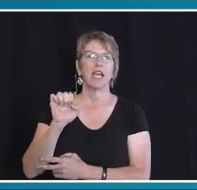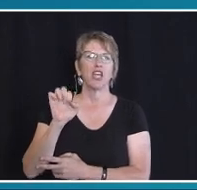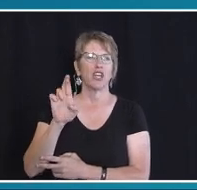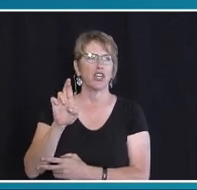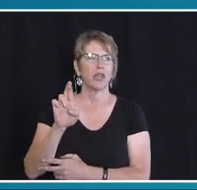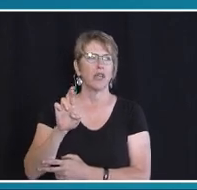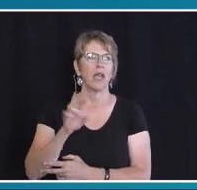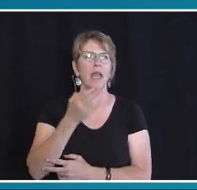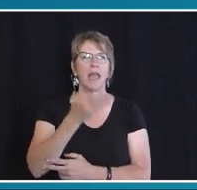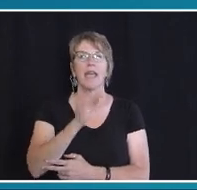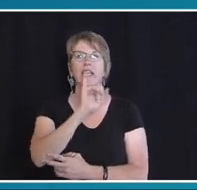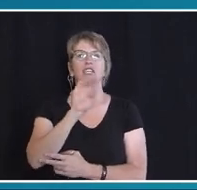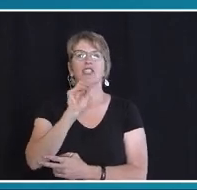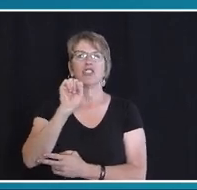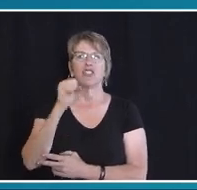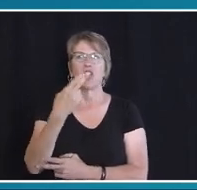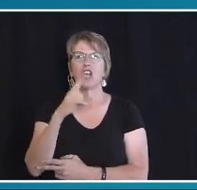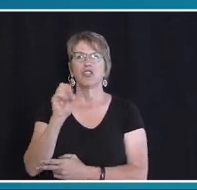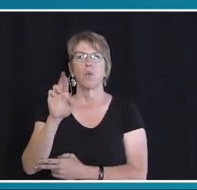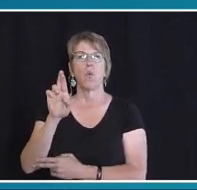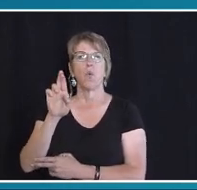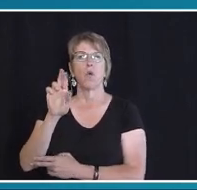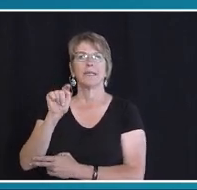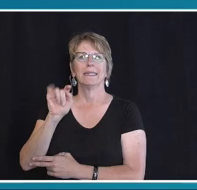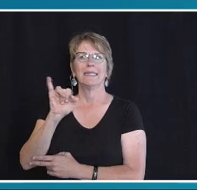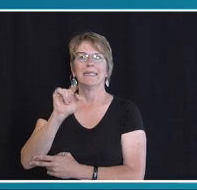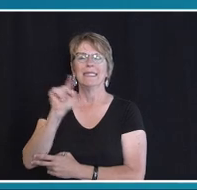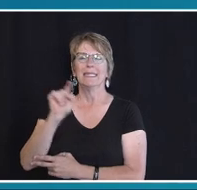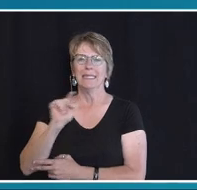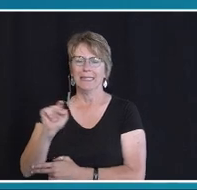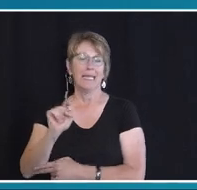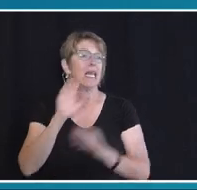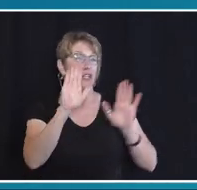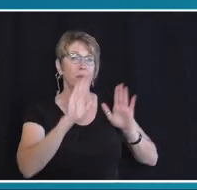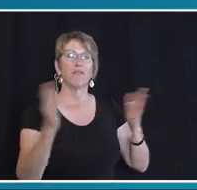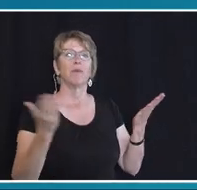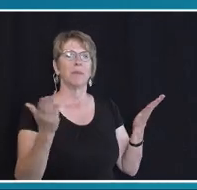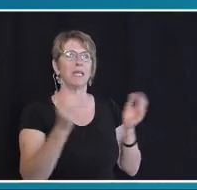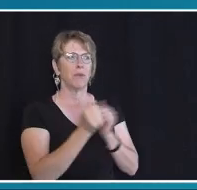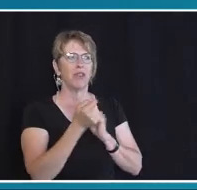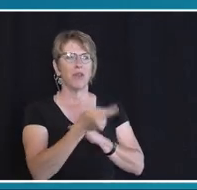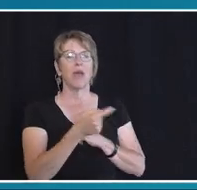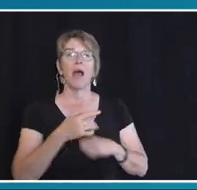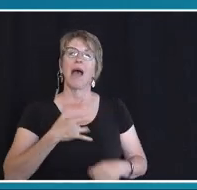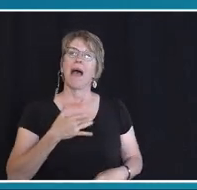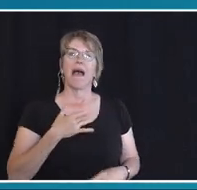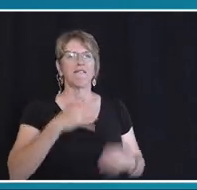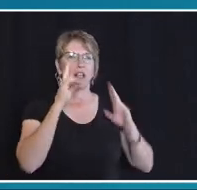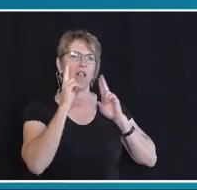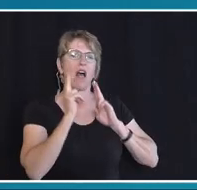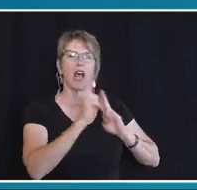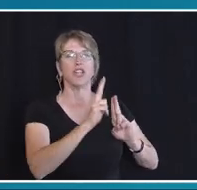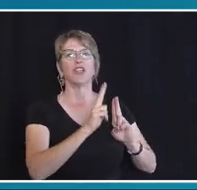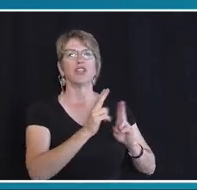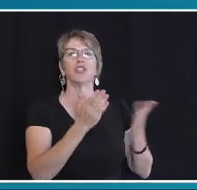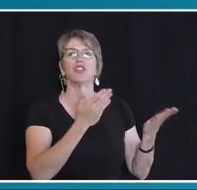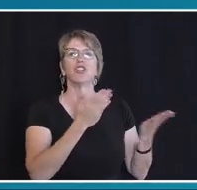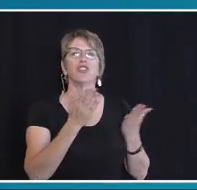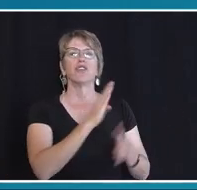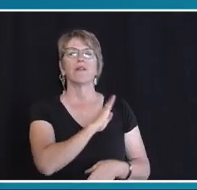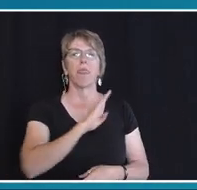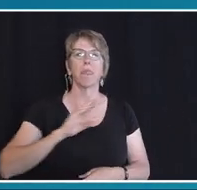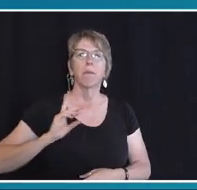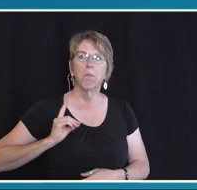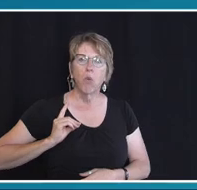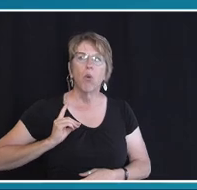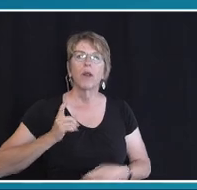to introduce Josh. Welcome. Thank you, Courtney. It's wonderful to be here today with you. I feel honored to serve on the Courage Kenny Foundation